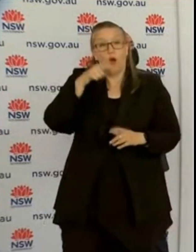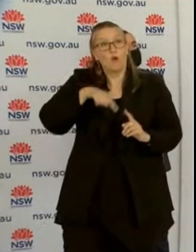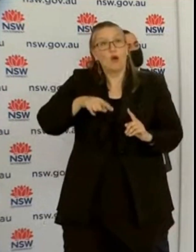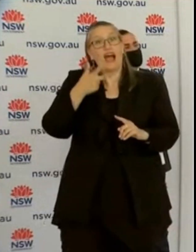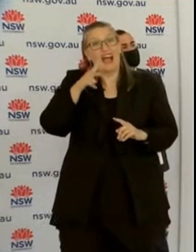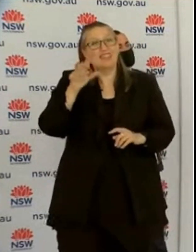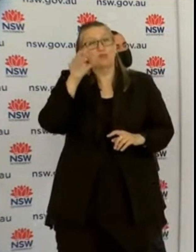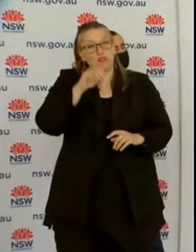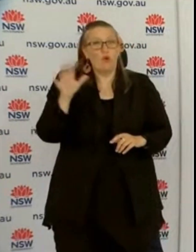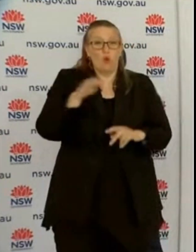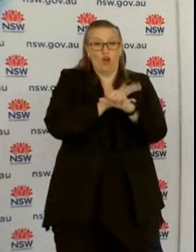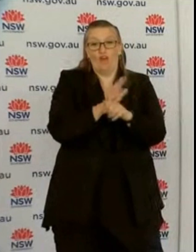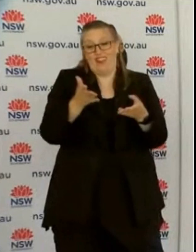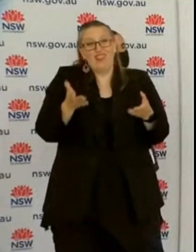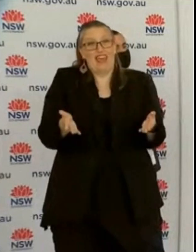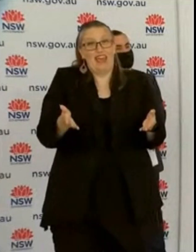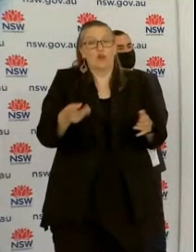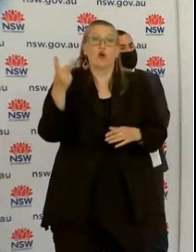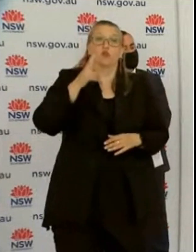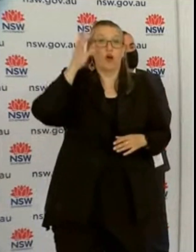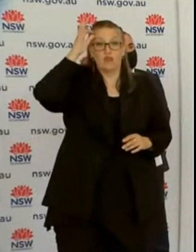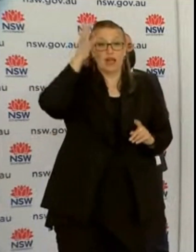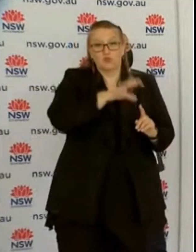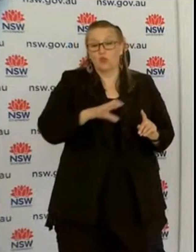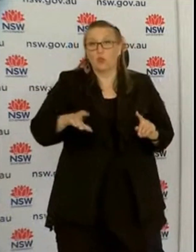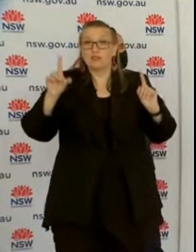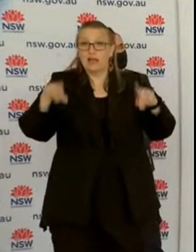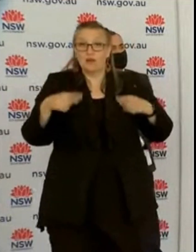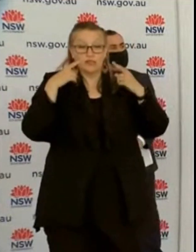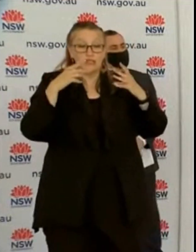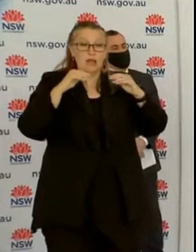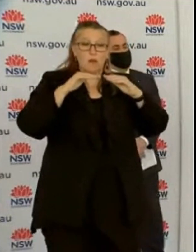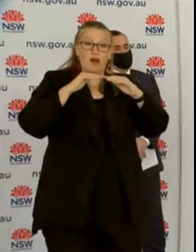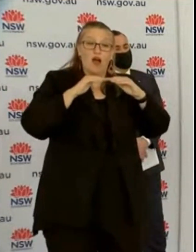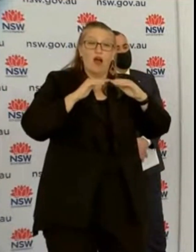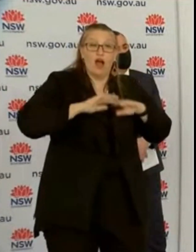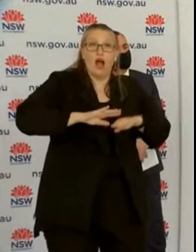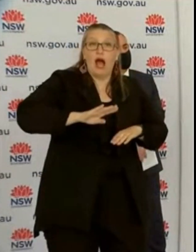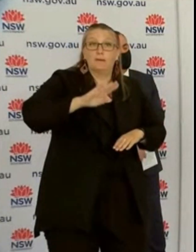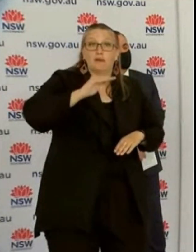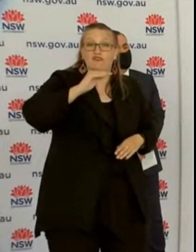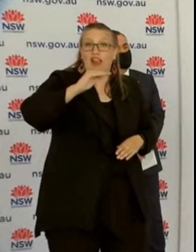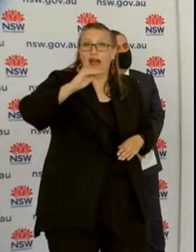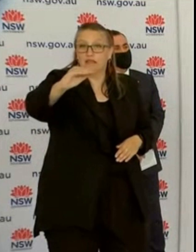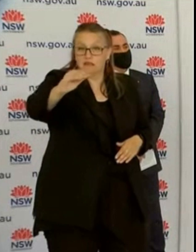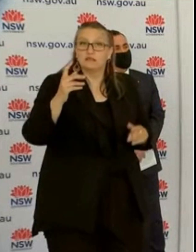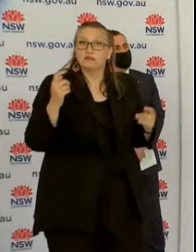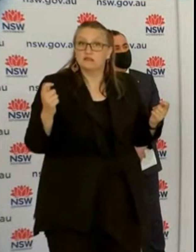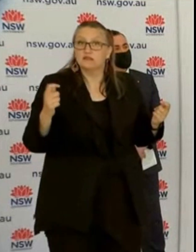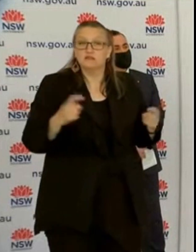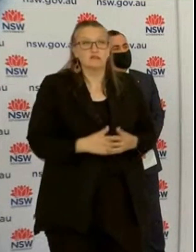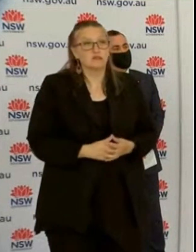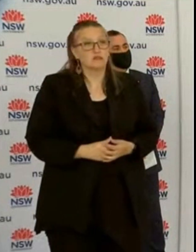that decrease, and there are glimmers of hope that some areas are seeing a stabilisation. And once we know it's safe